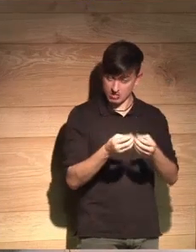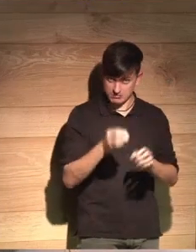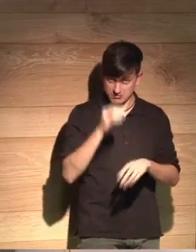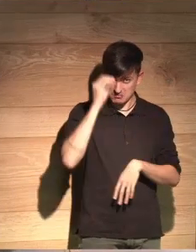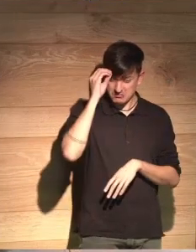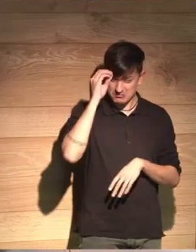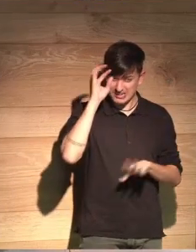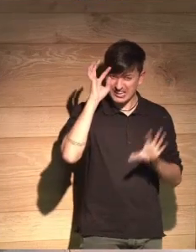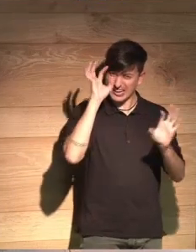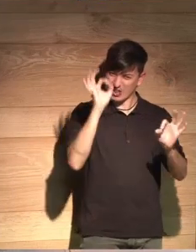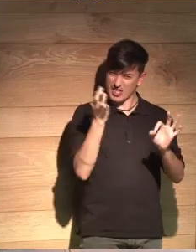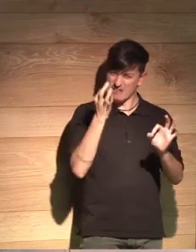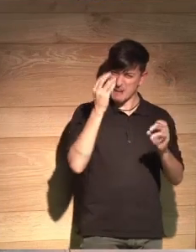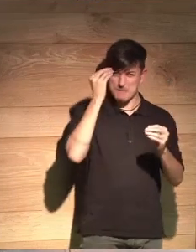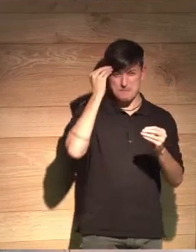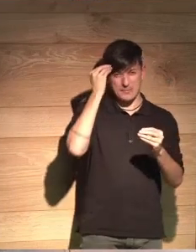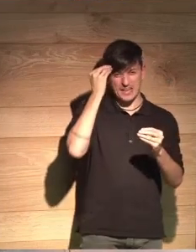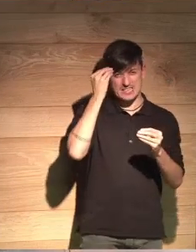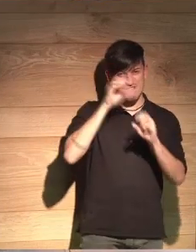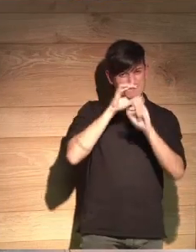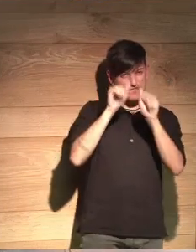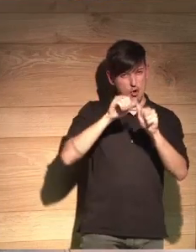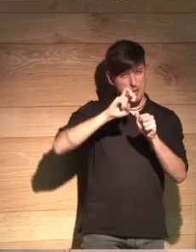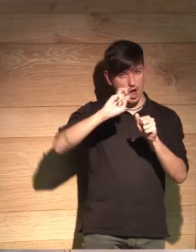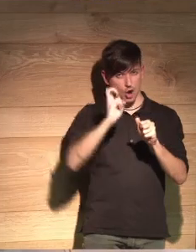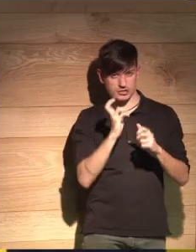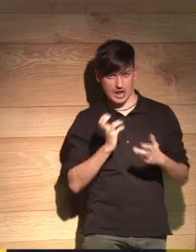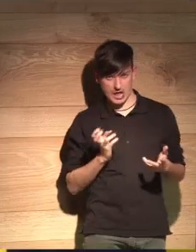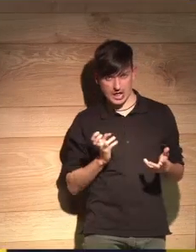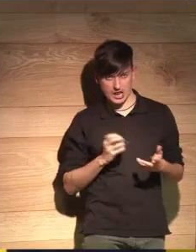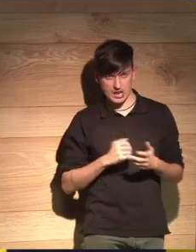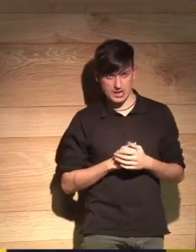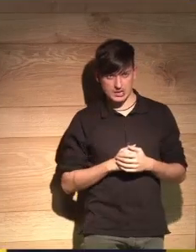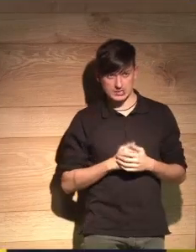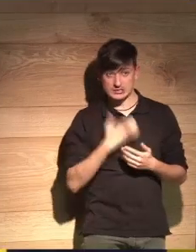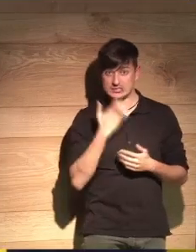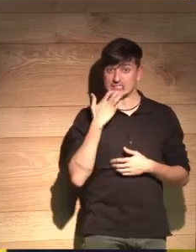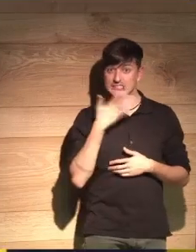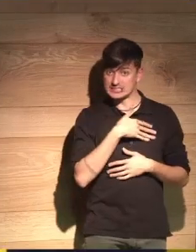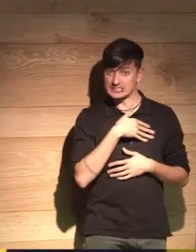community. I think that we need to think it differently